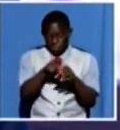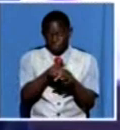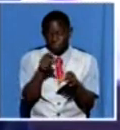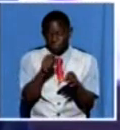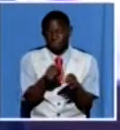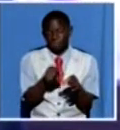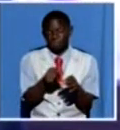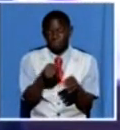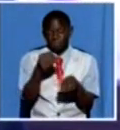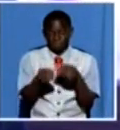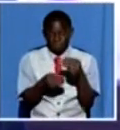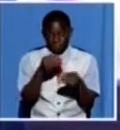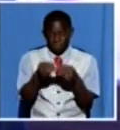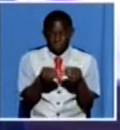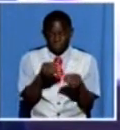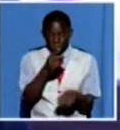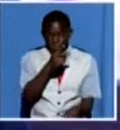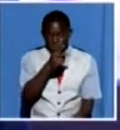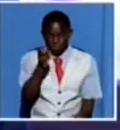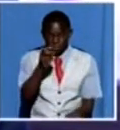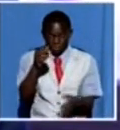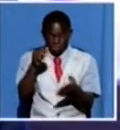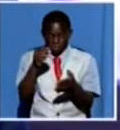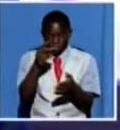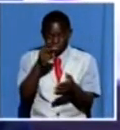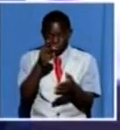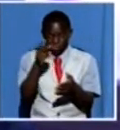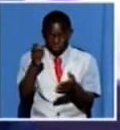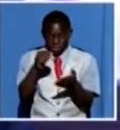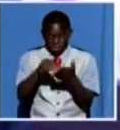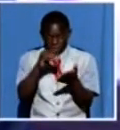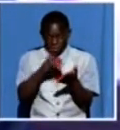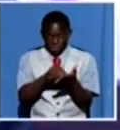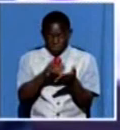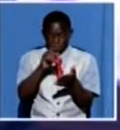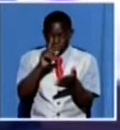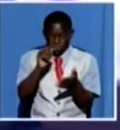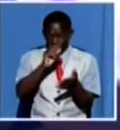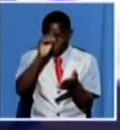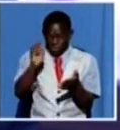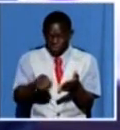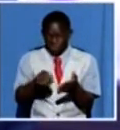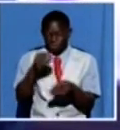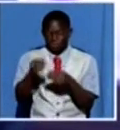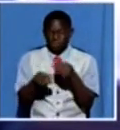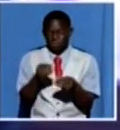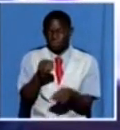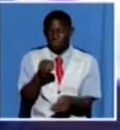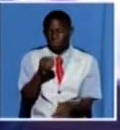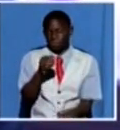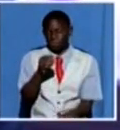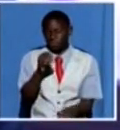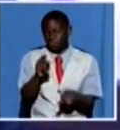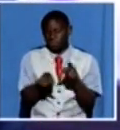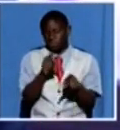is 20% of 200 million, which is the 40 million kwacha, if you have 100 people, the effect will not